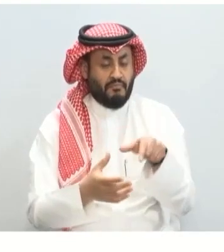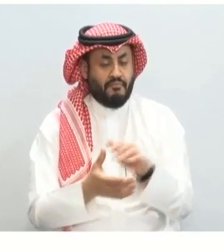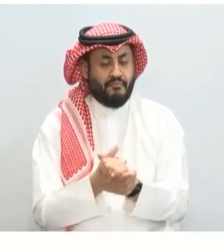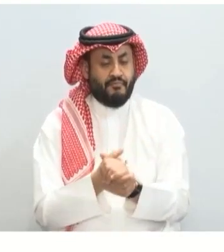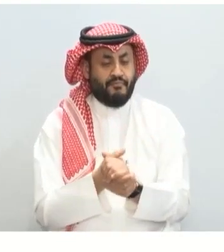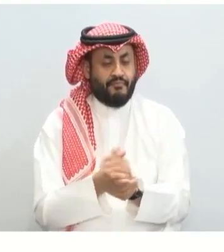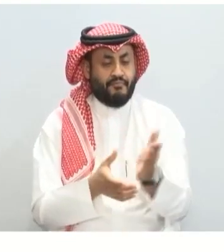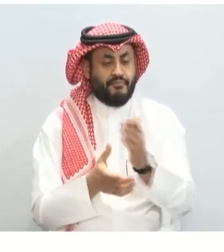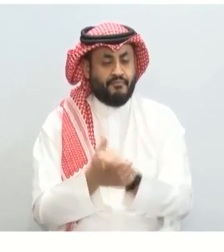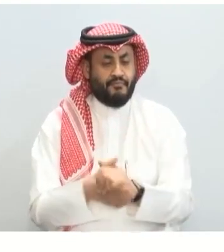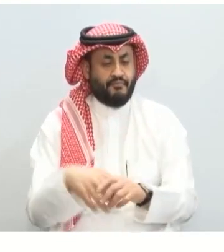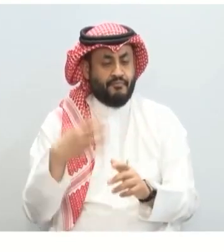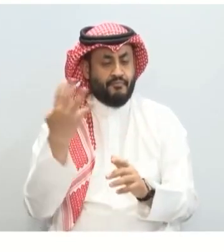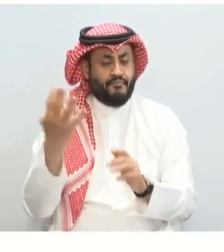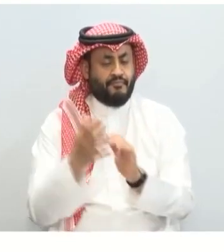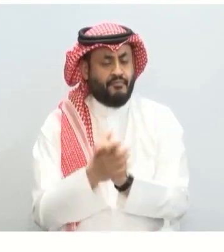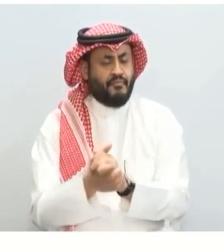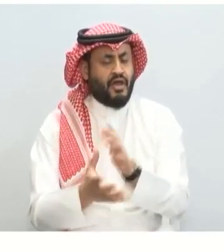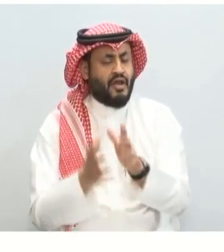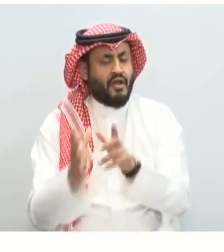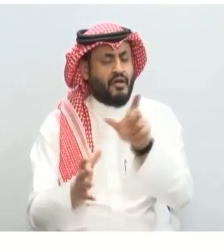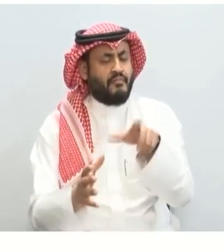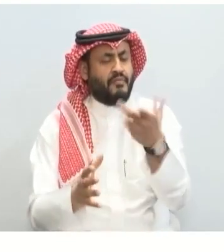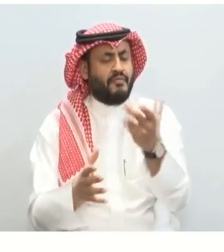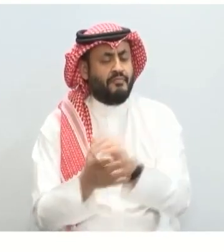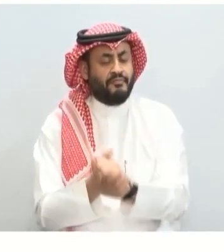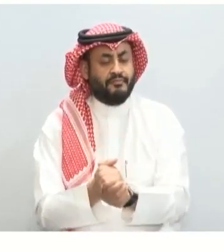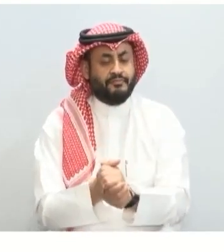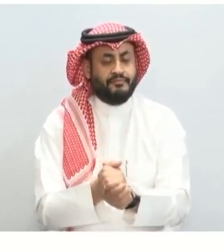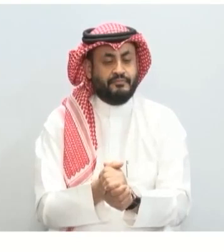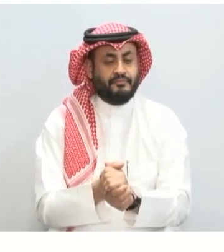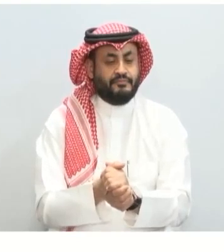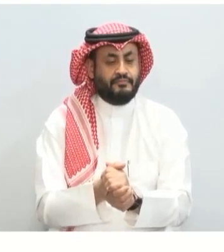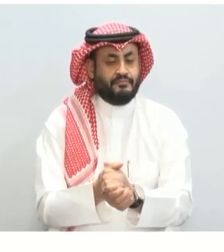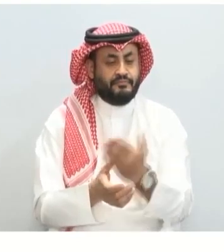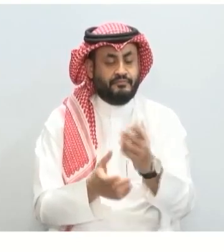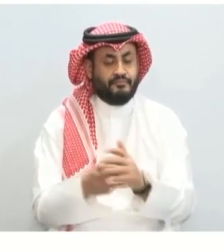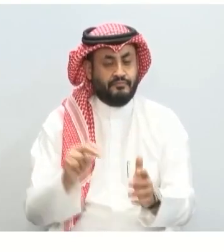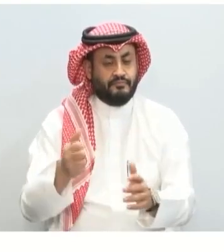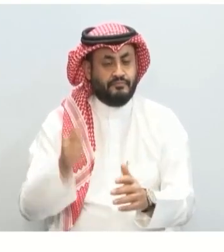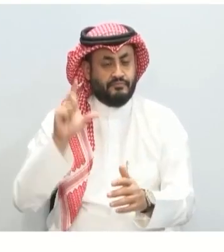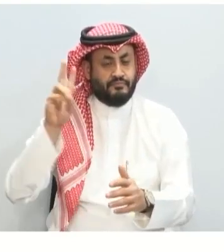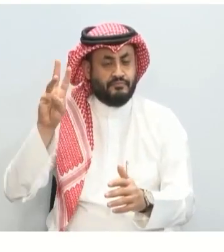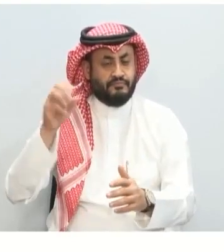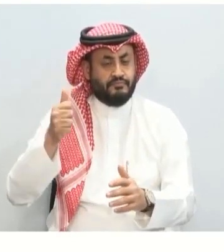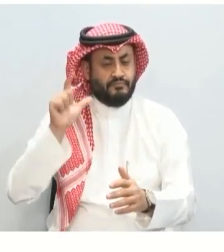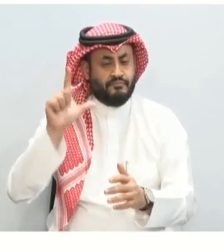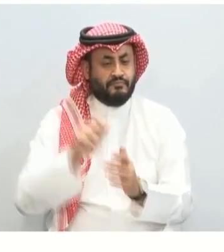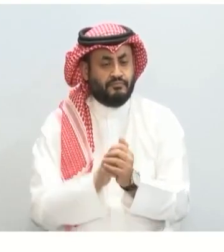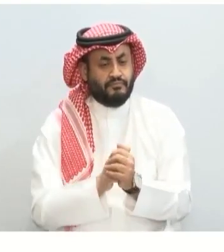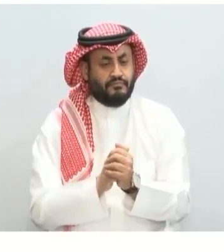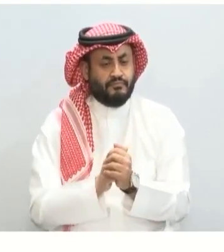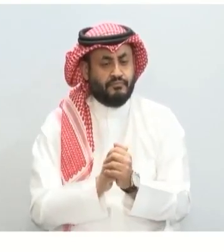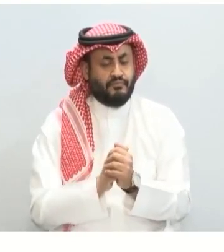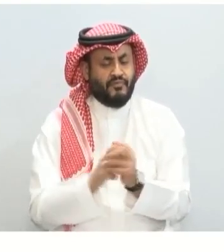cook. Come to think of it. Who said come to think of it? Yes, Nawal says this to indicate that she's